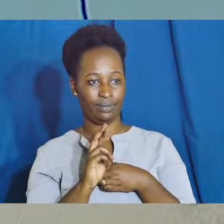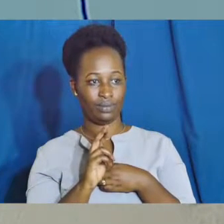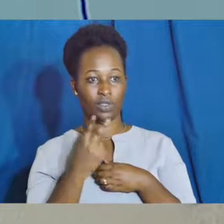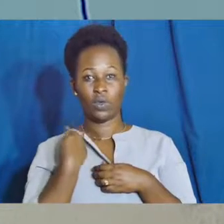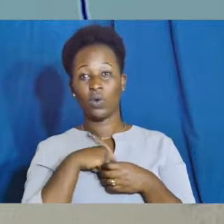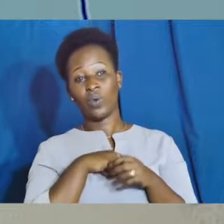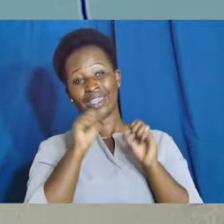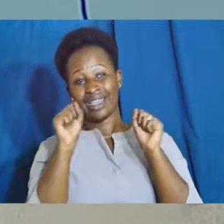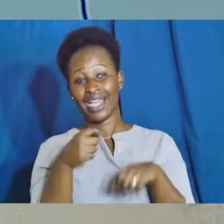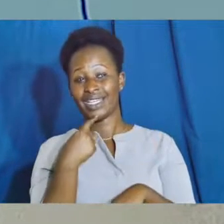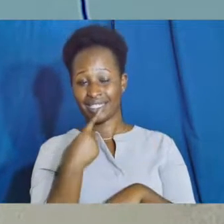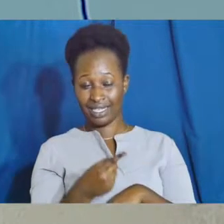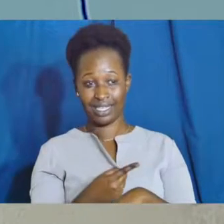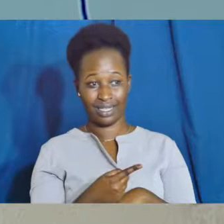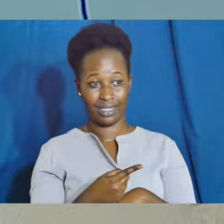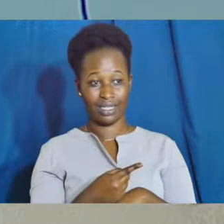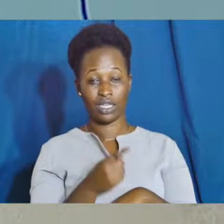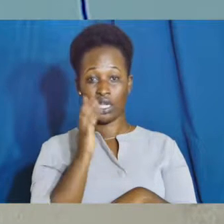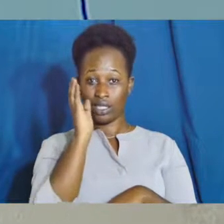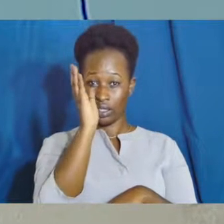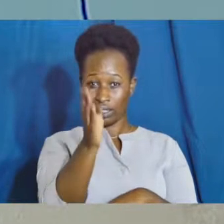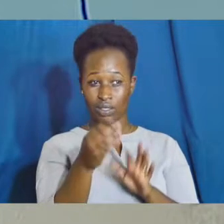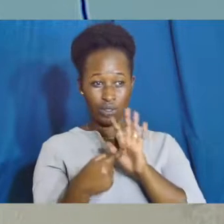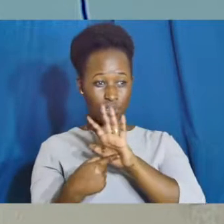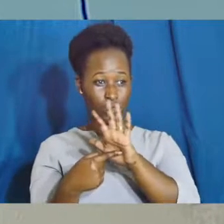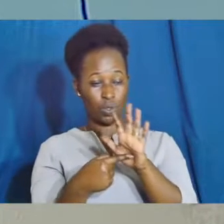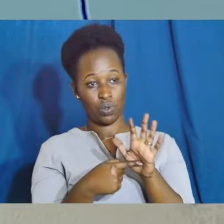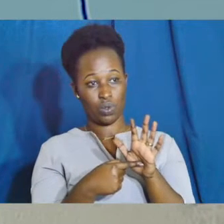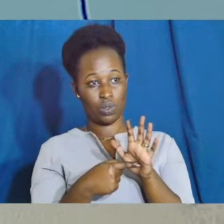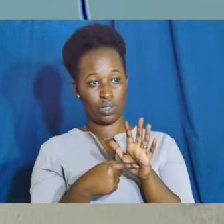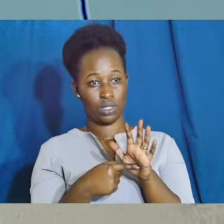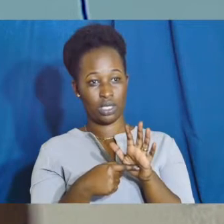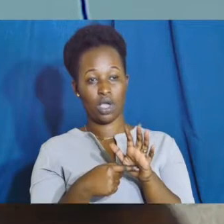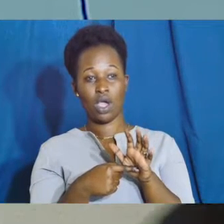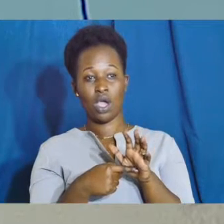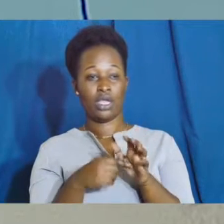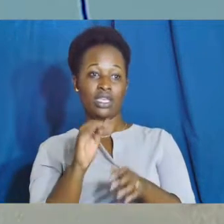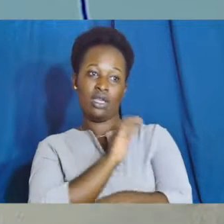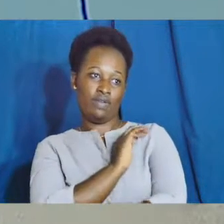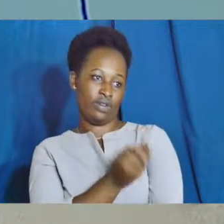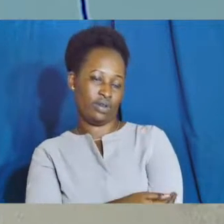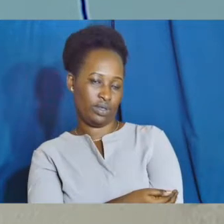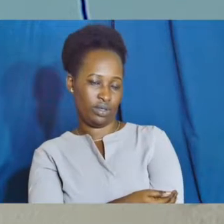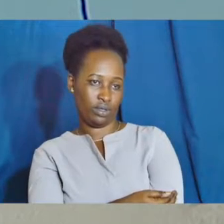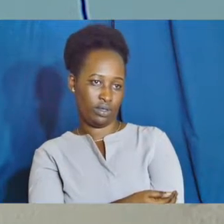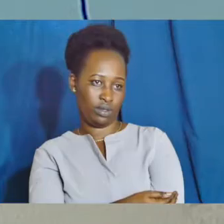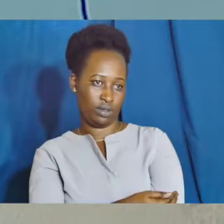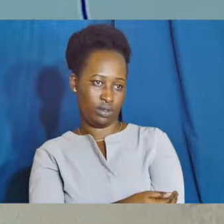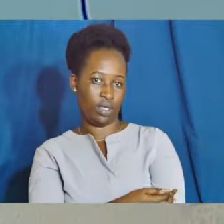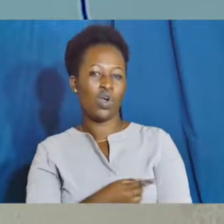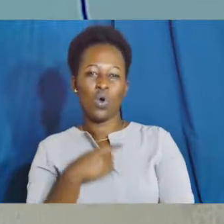We can also say that the arrow shows the flow of energy. The arrow